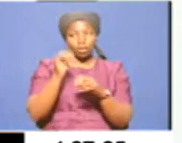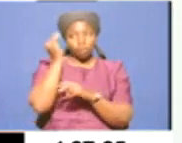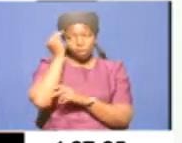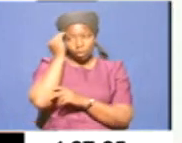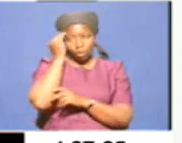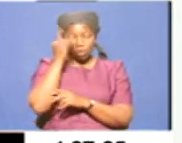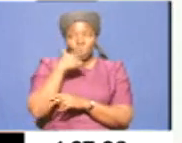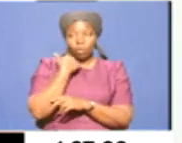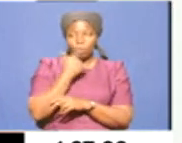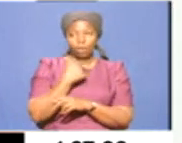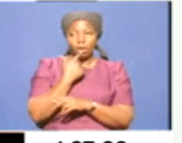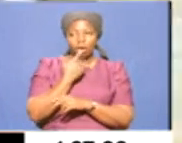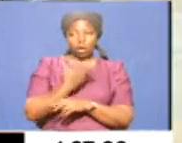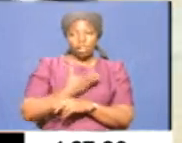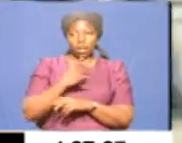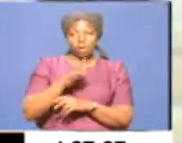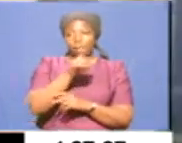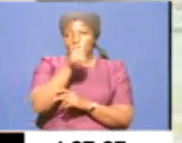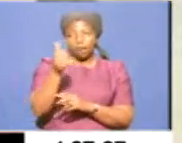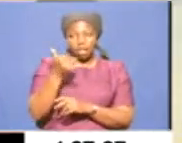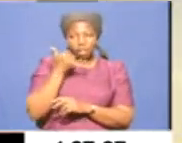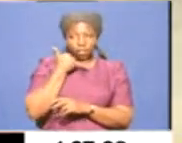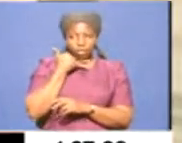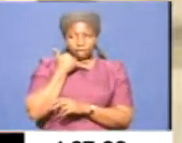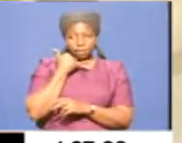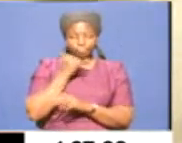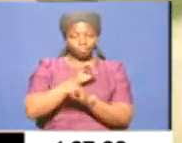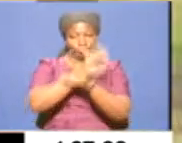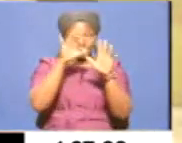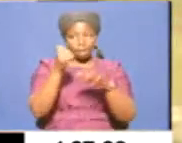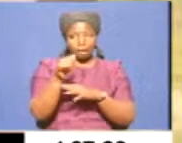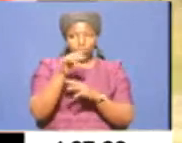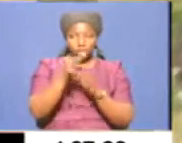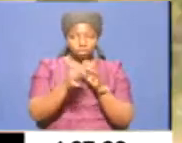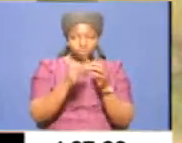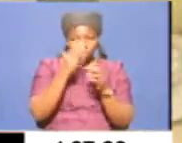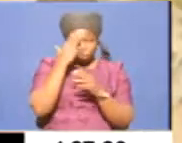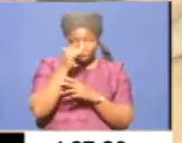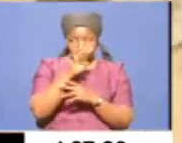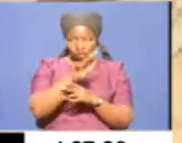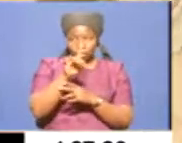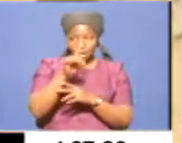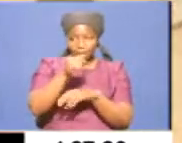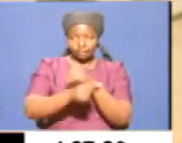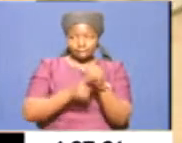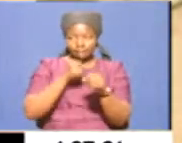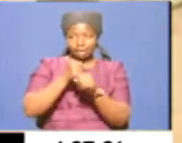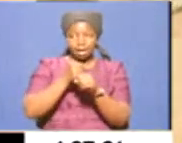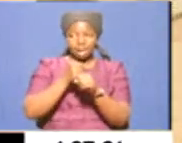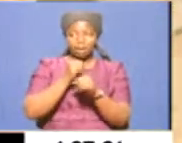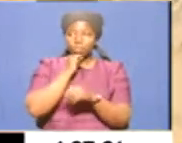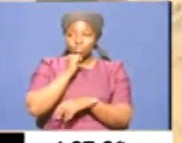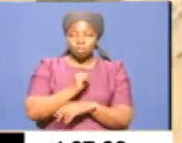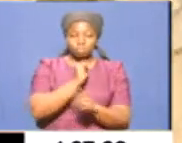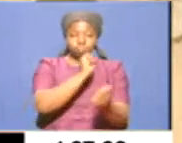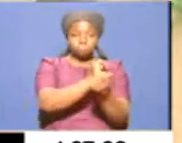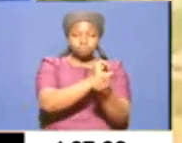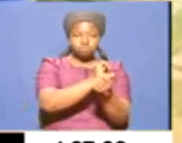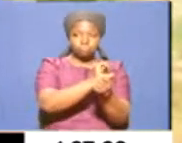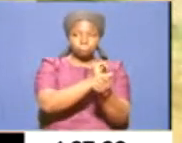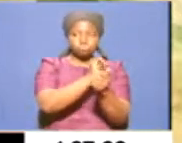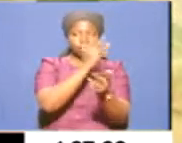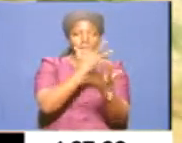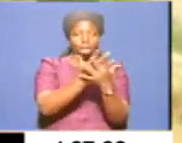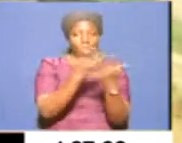is the owner of the other mobile phone. It is still unclear where the 41-year-old is being held, with unconfirmed reports indicating he is at the Port